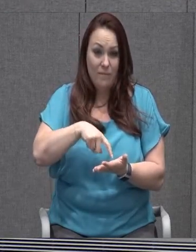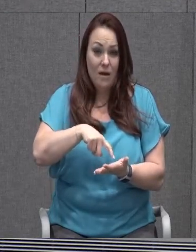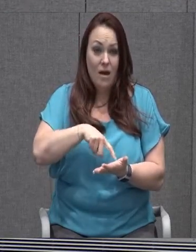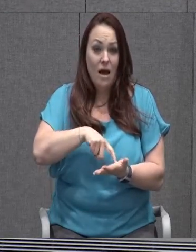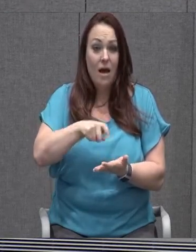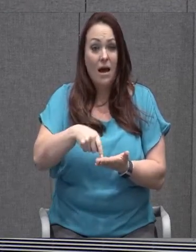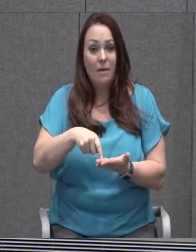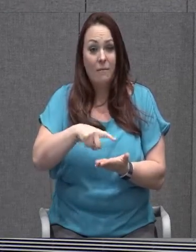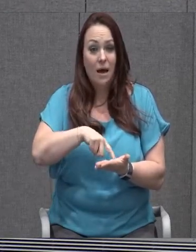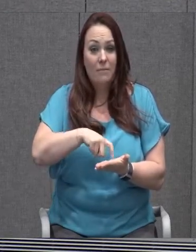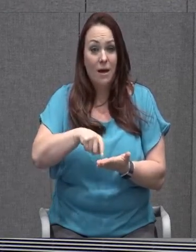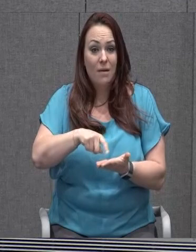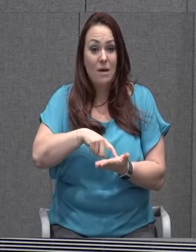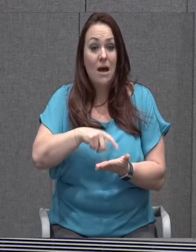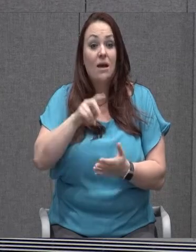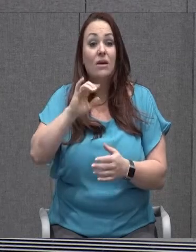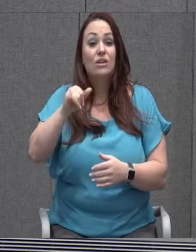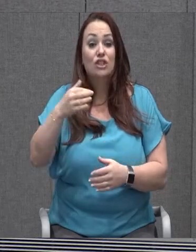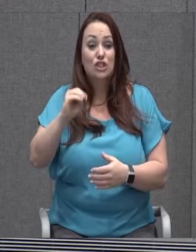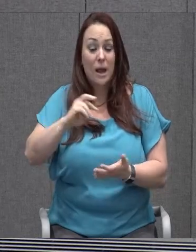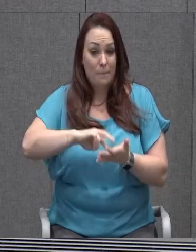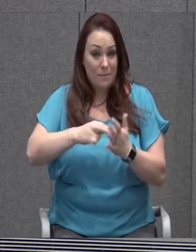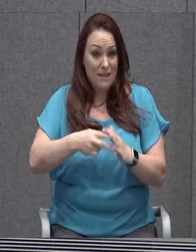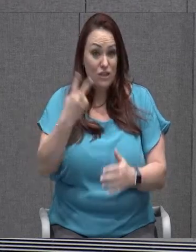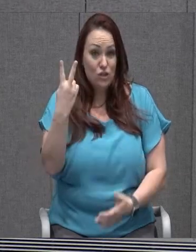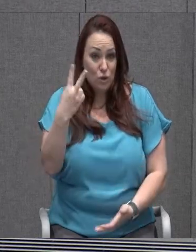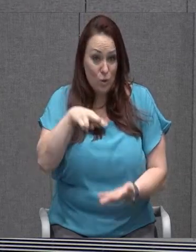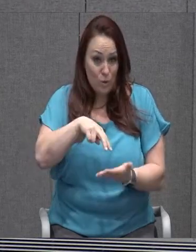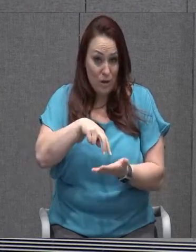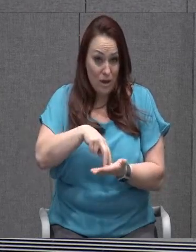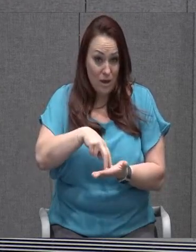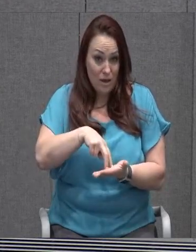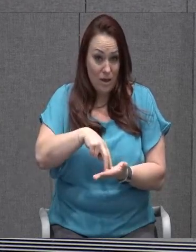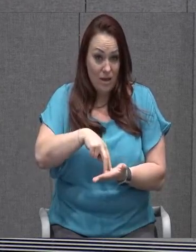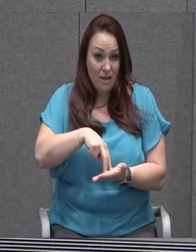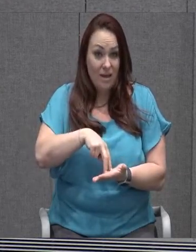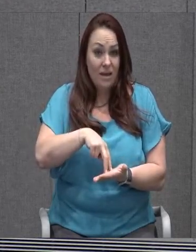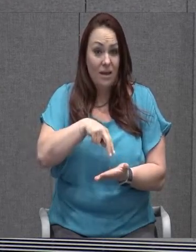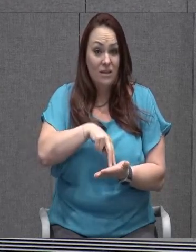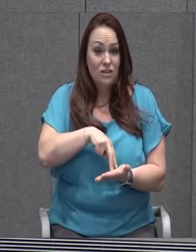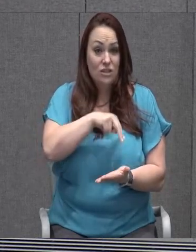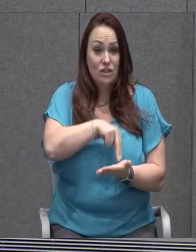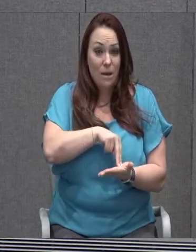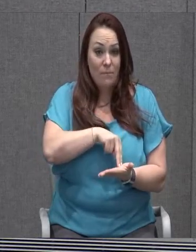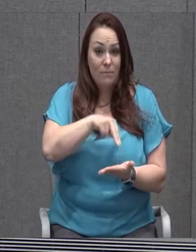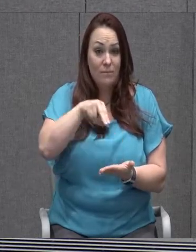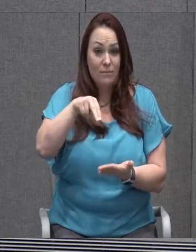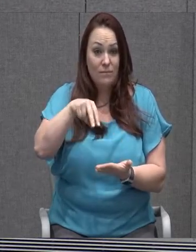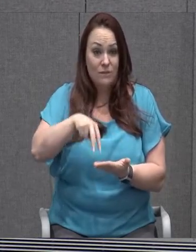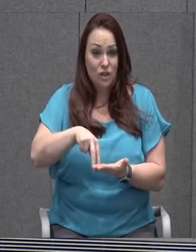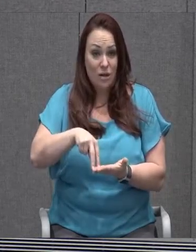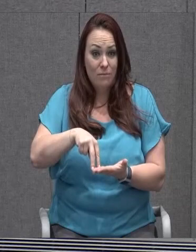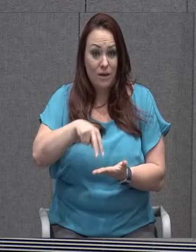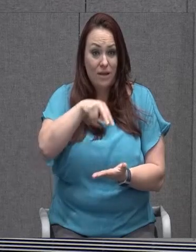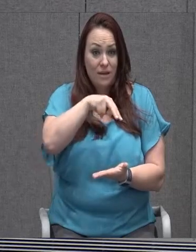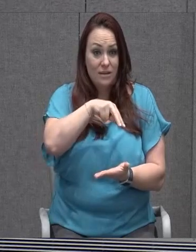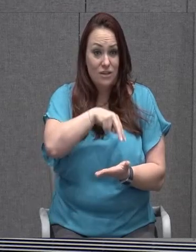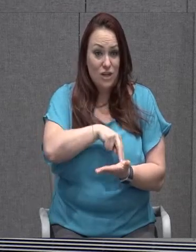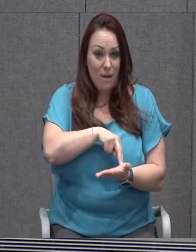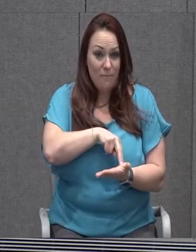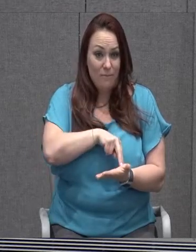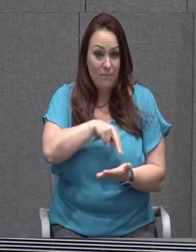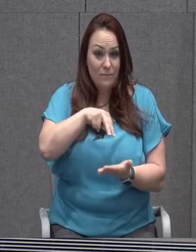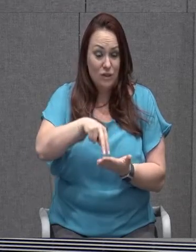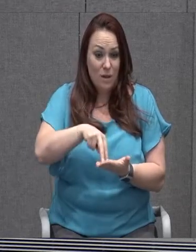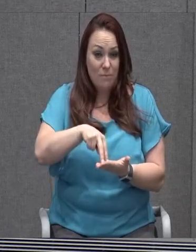you can hop forward. Okay. Jumping is 2 feet. We jump on 2 feet. So you can jump sideways over those. You can jump forward over the top of